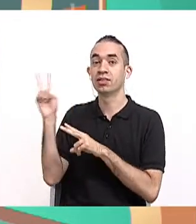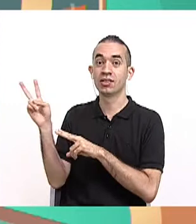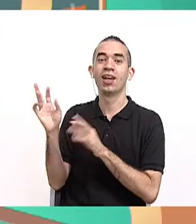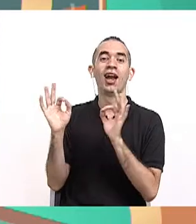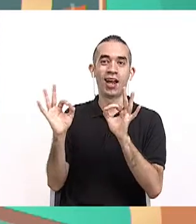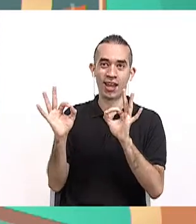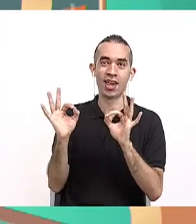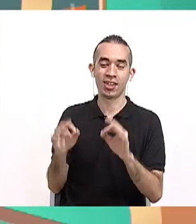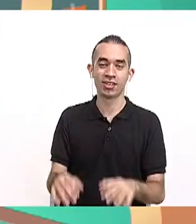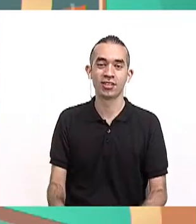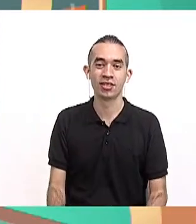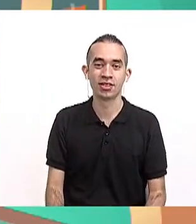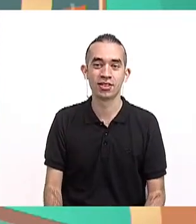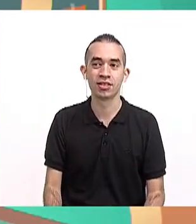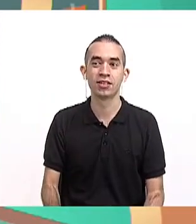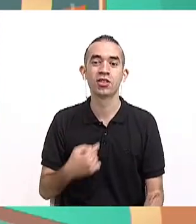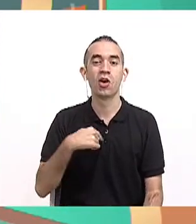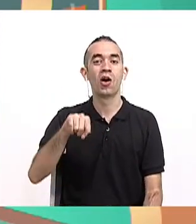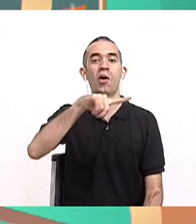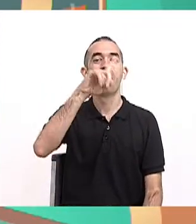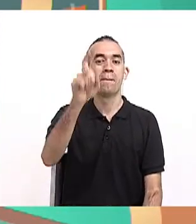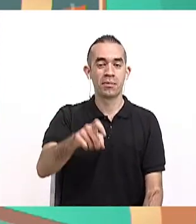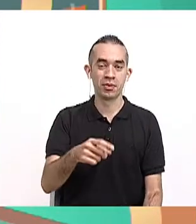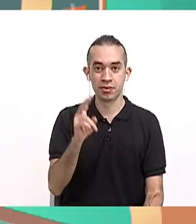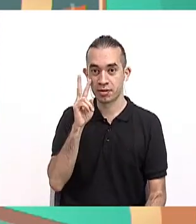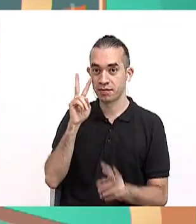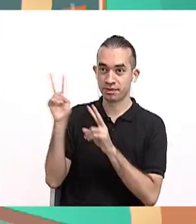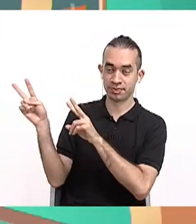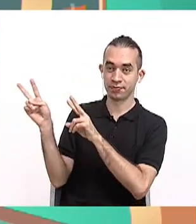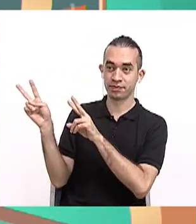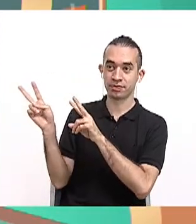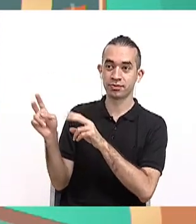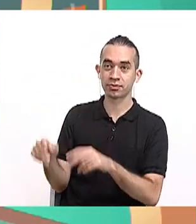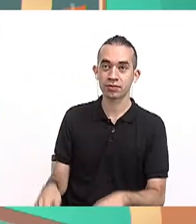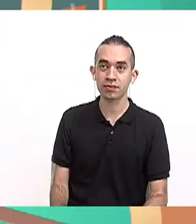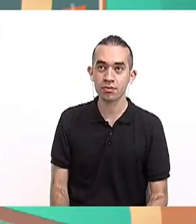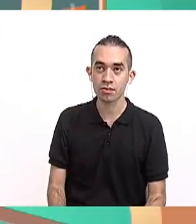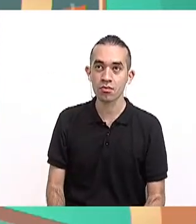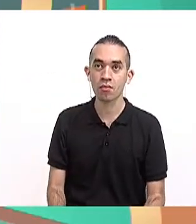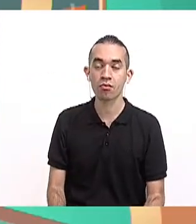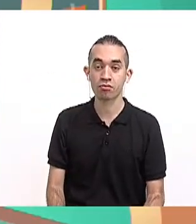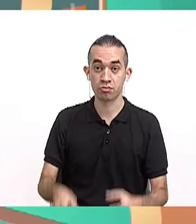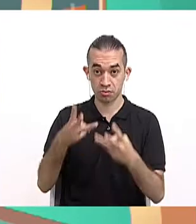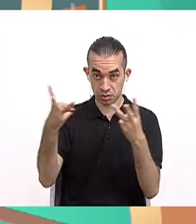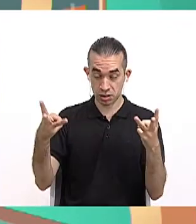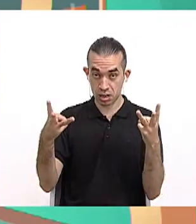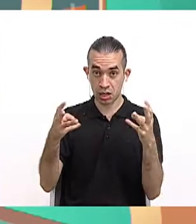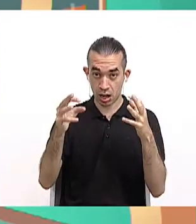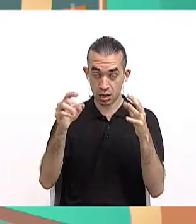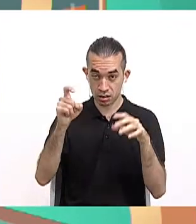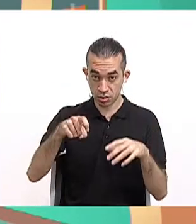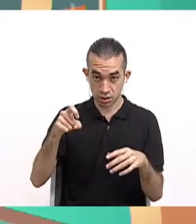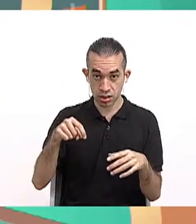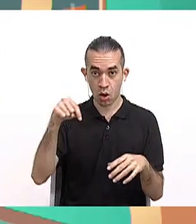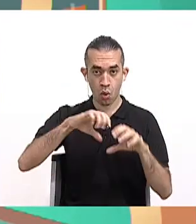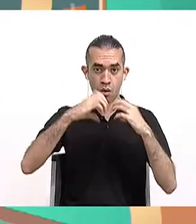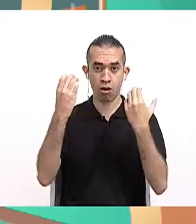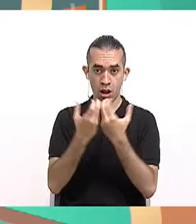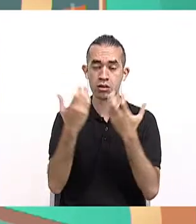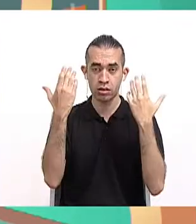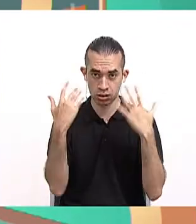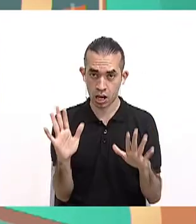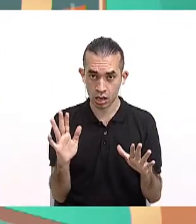Yes. So my question, number one, do you have all the required materials for today's class?